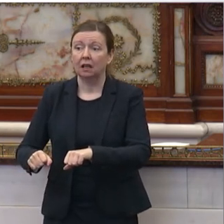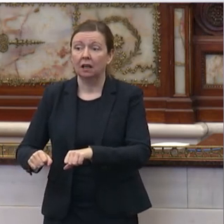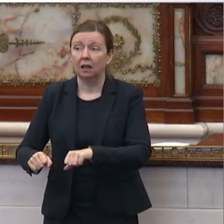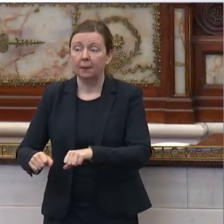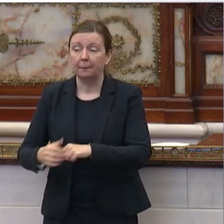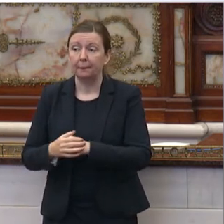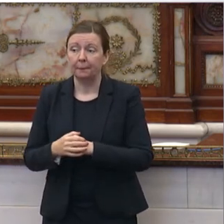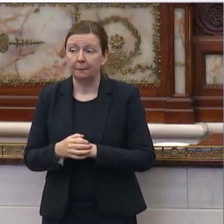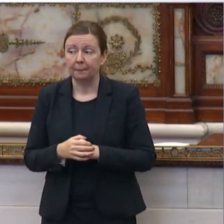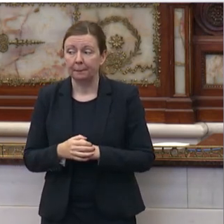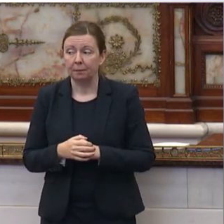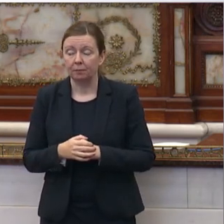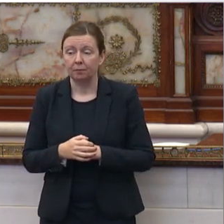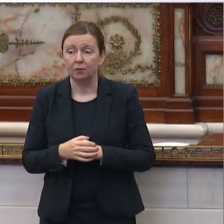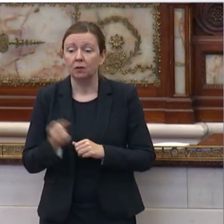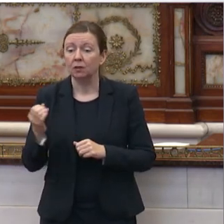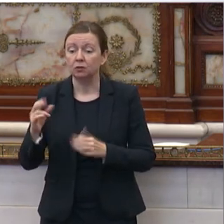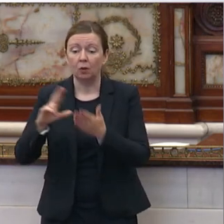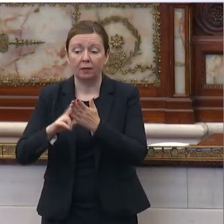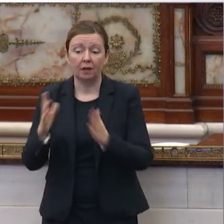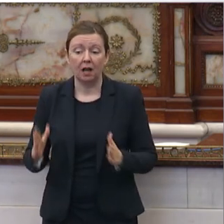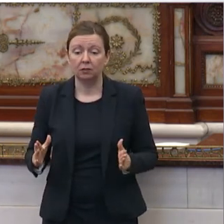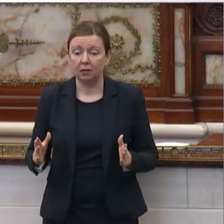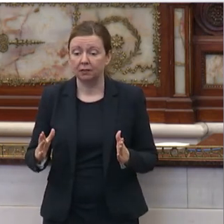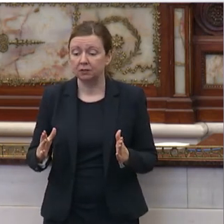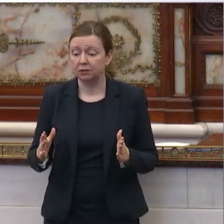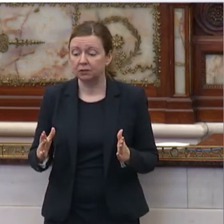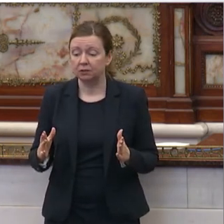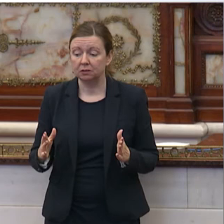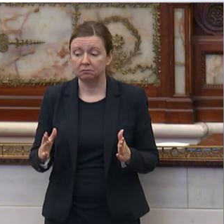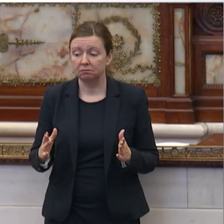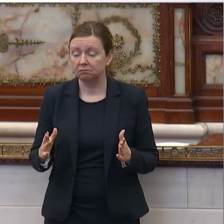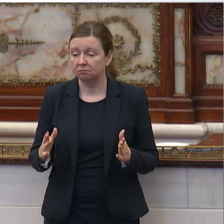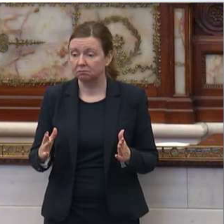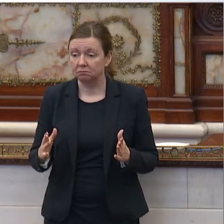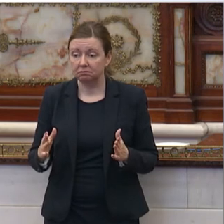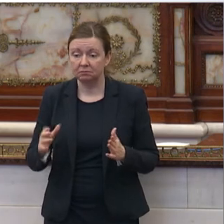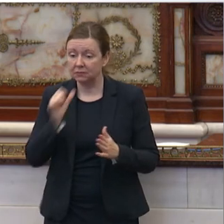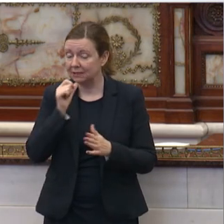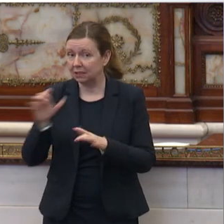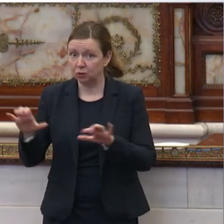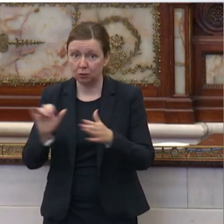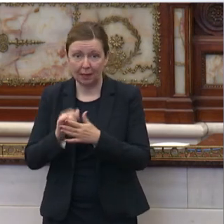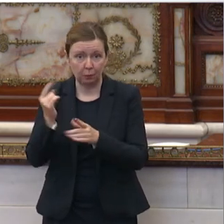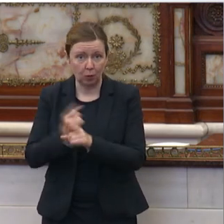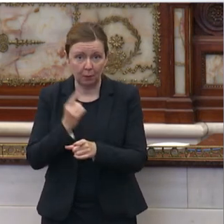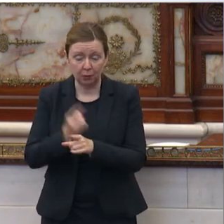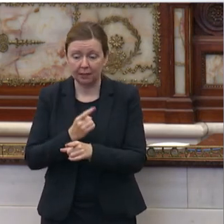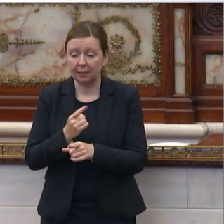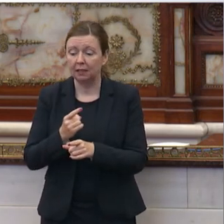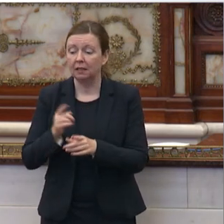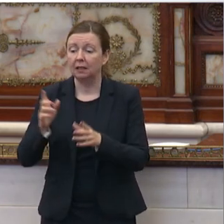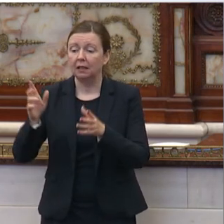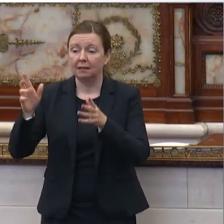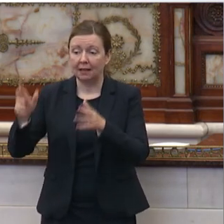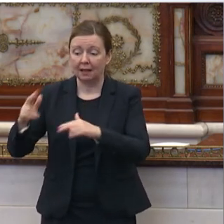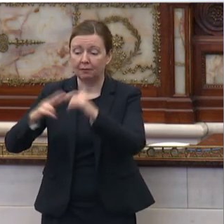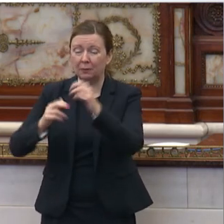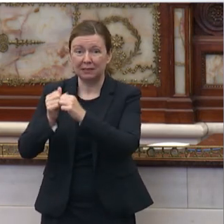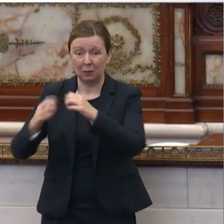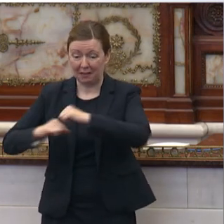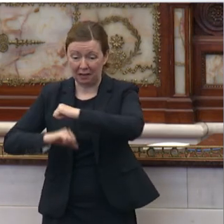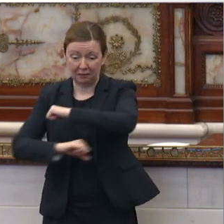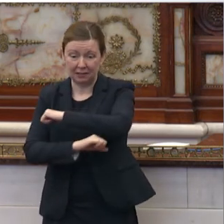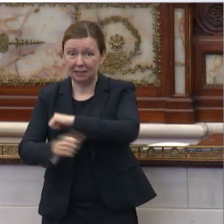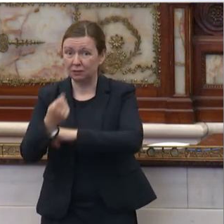neighborhood. So the contractors dug below the silt line, but didn't pin the foundation properly. They left the building without a foundation for several